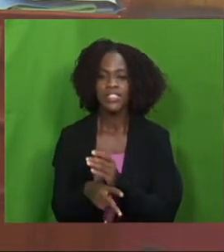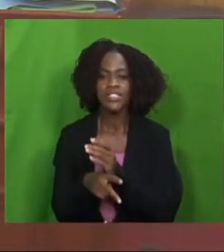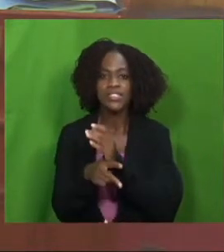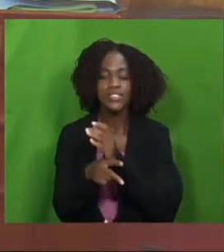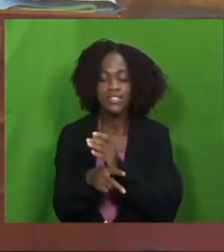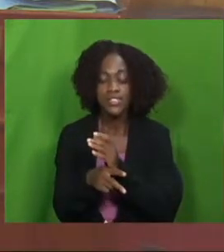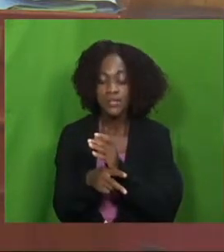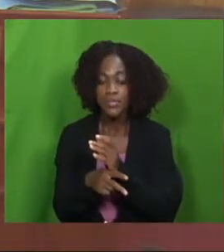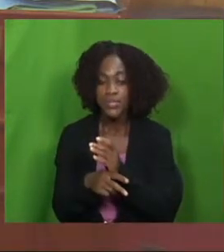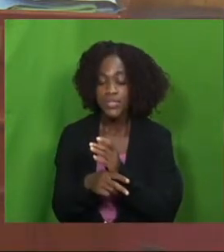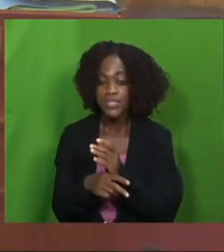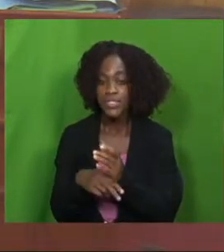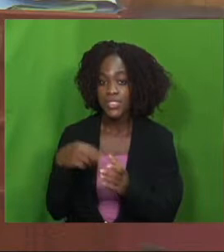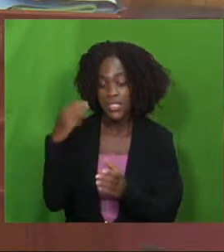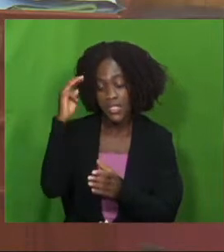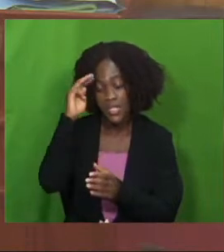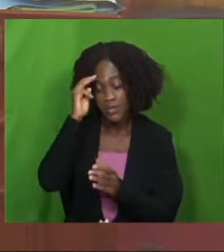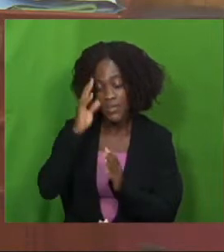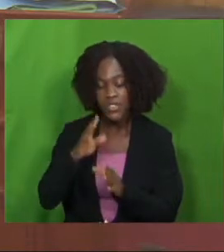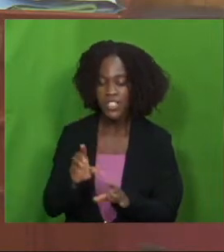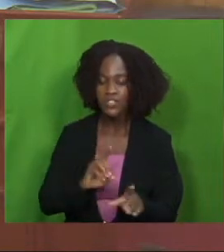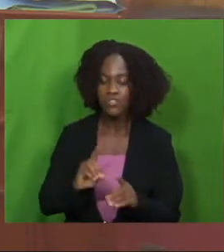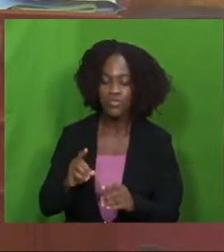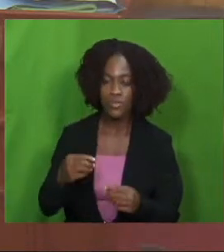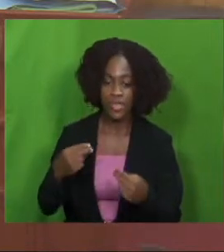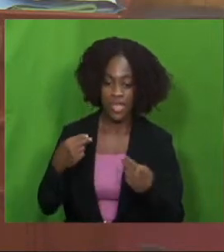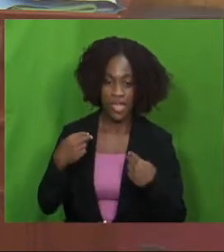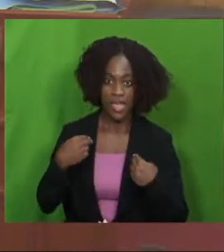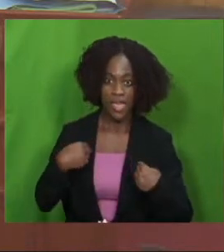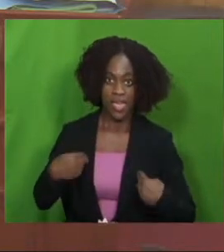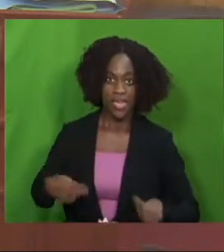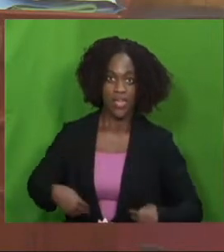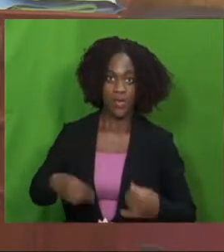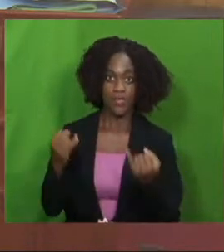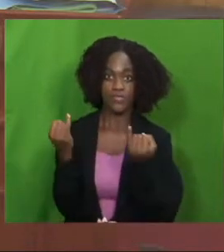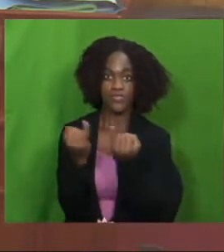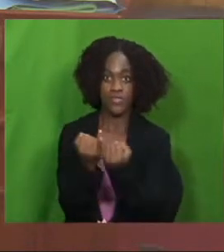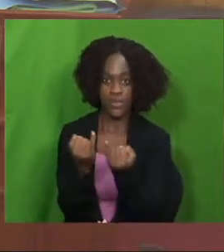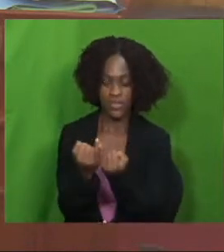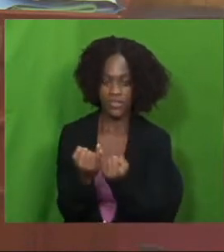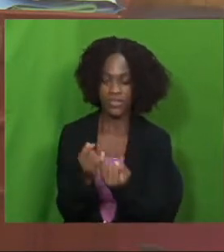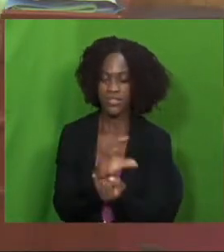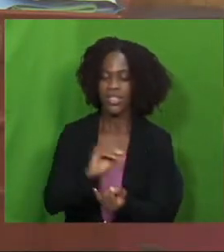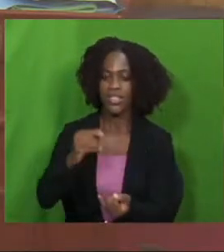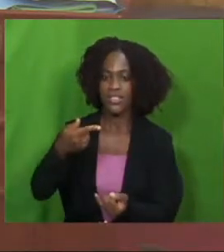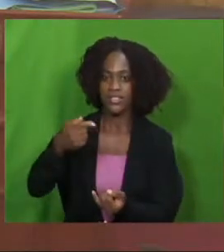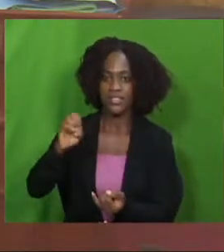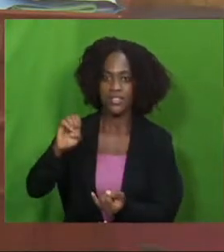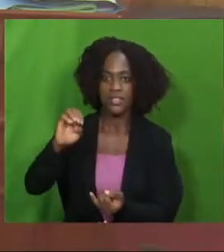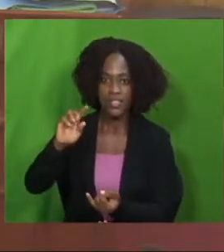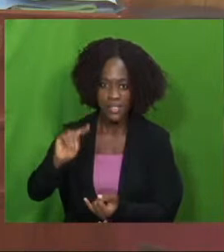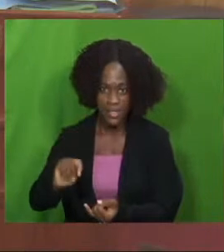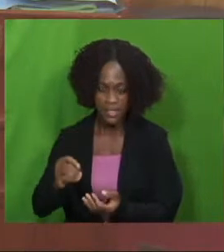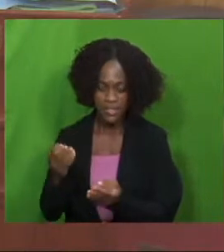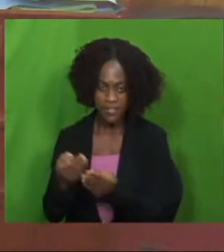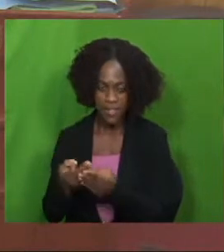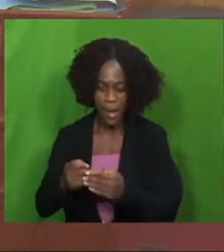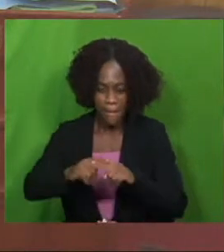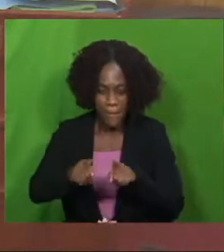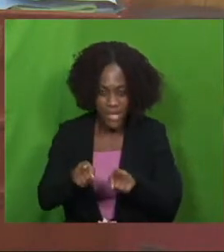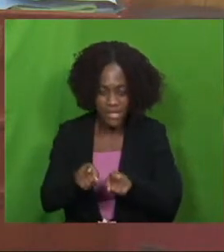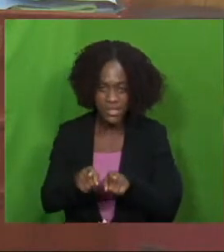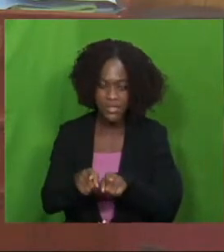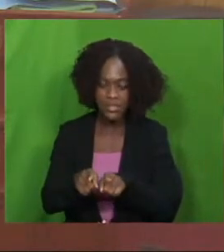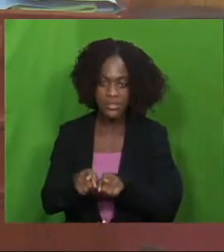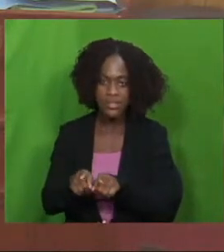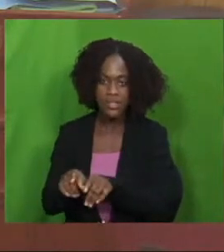health insurance and that of the GET fund. But for the common fund, it was the first Deputy Speaker who chaired that